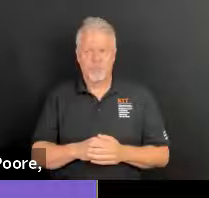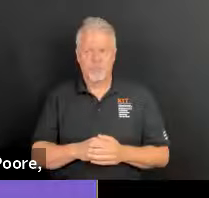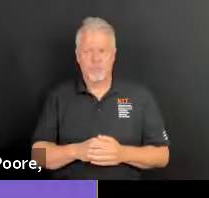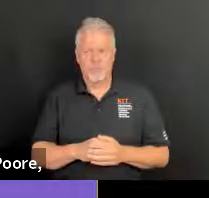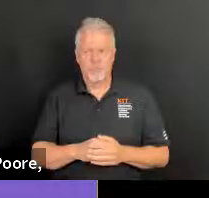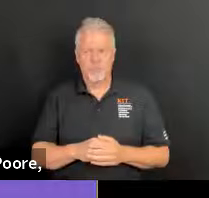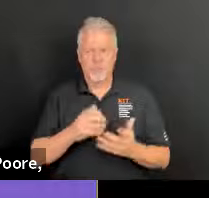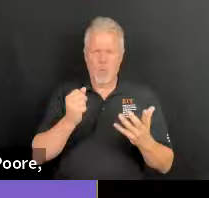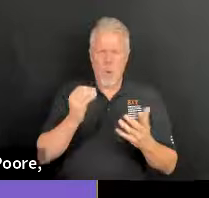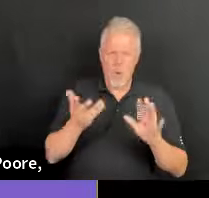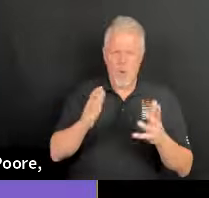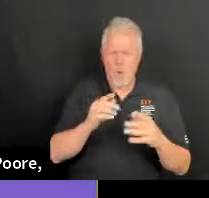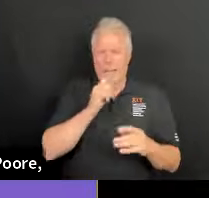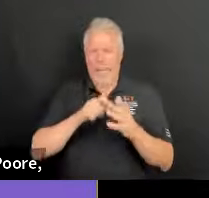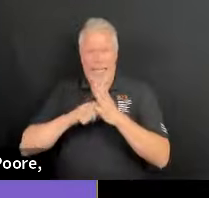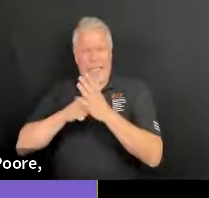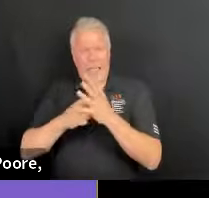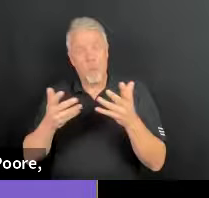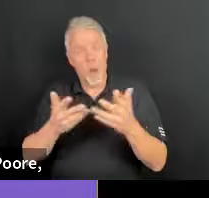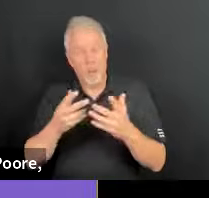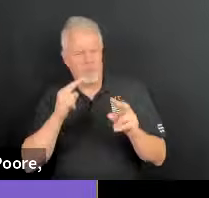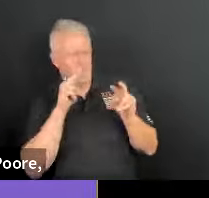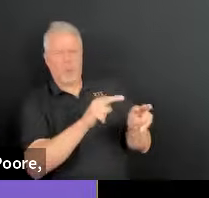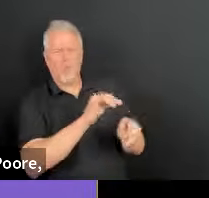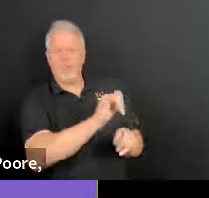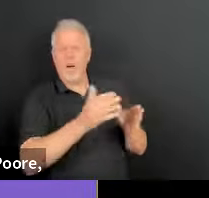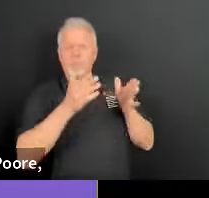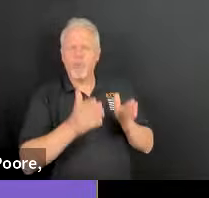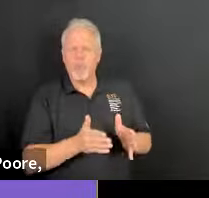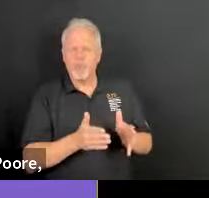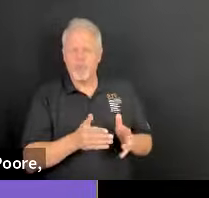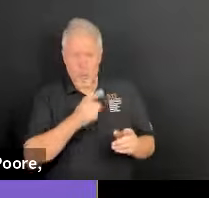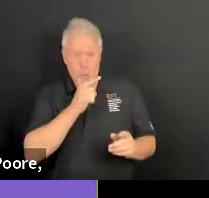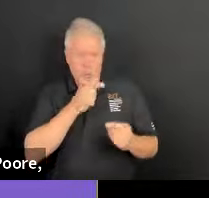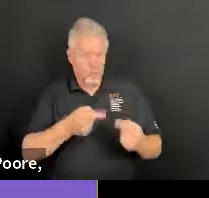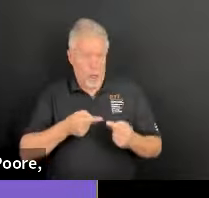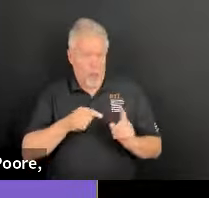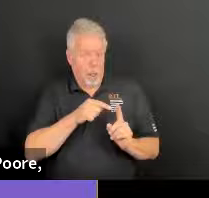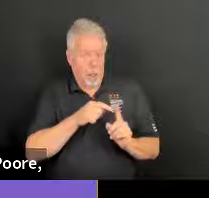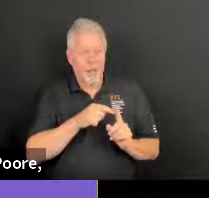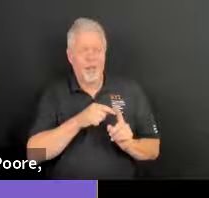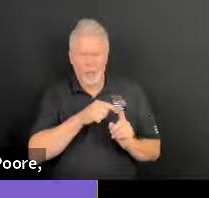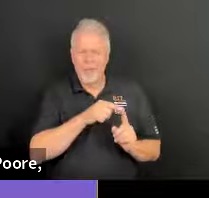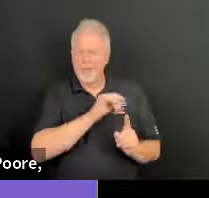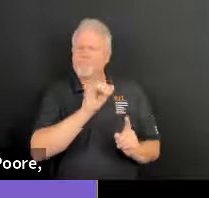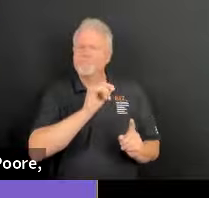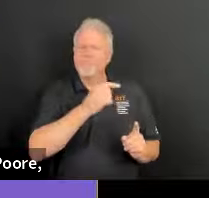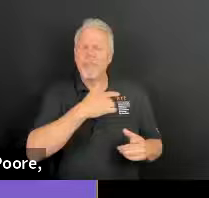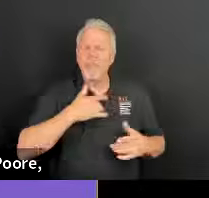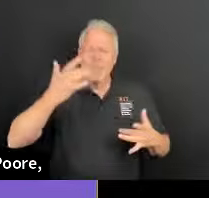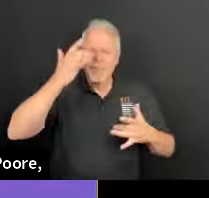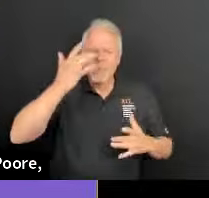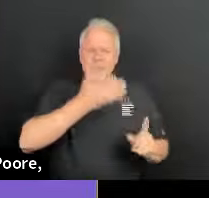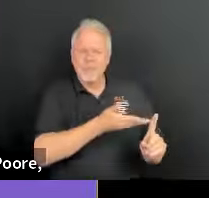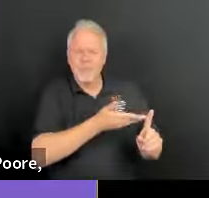you. And you're not just your individual anymore. You're a group of individuals that are stigmatized. And if you look at the person